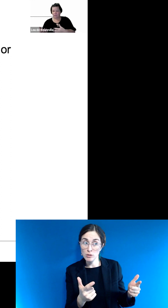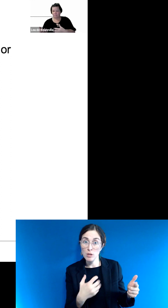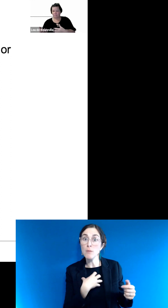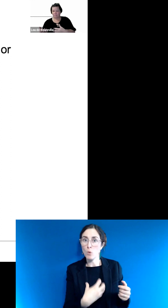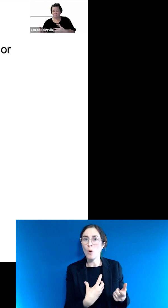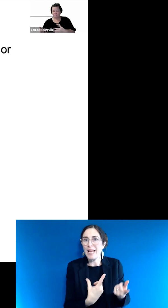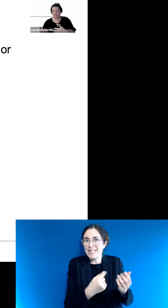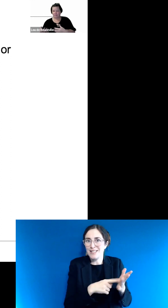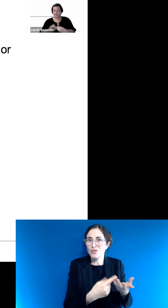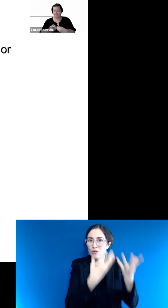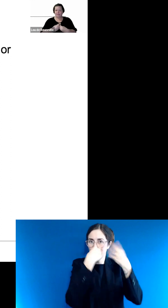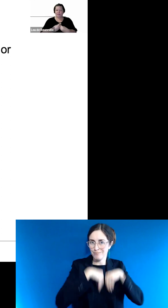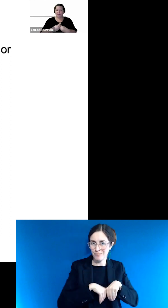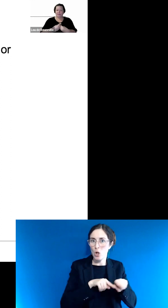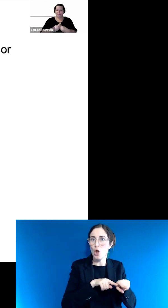a language.